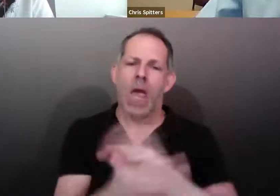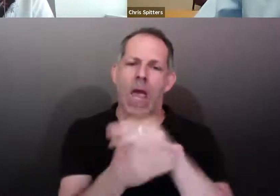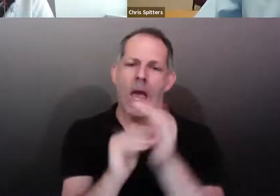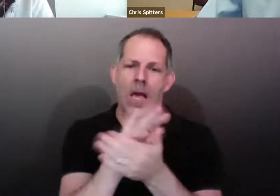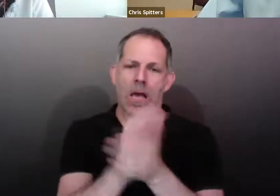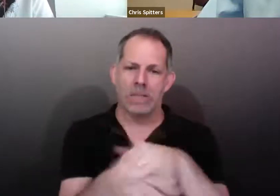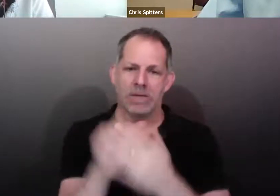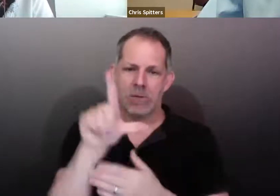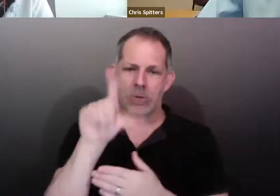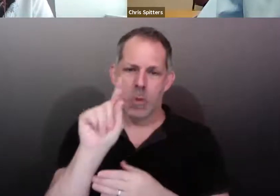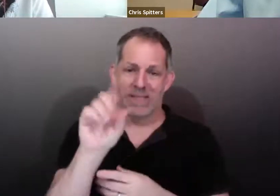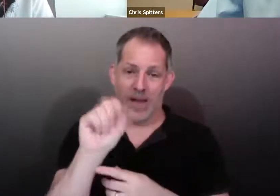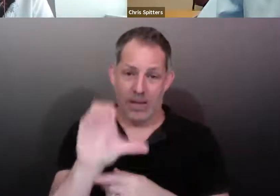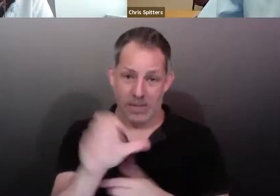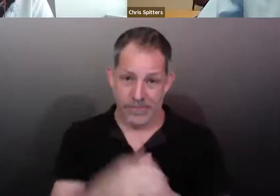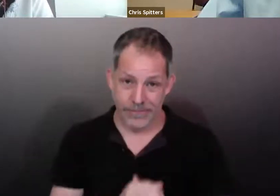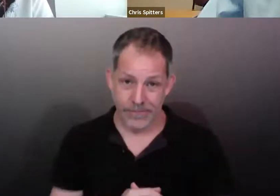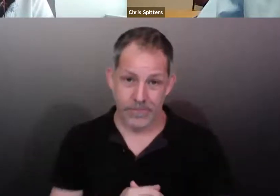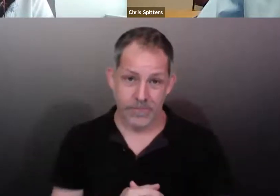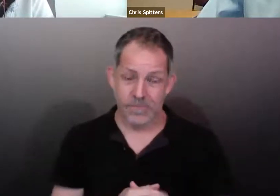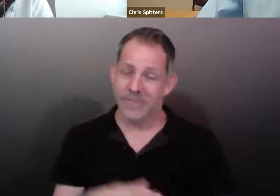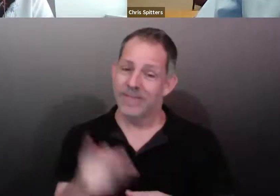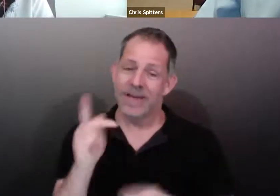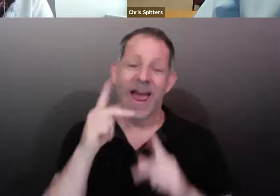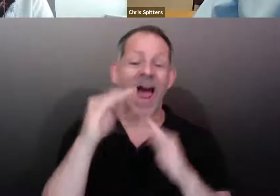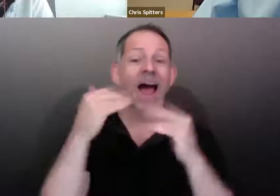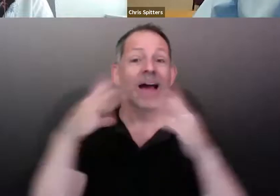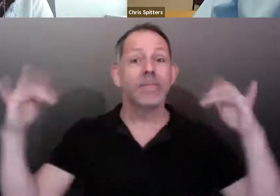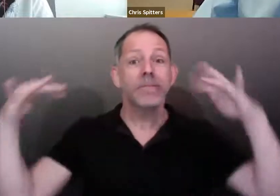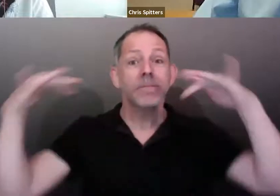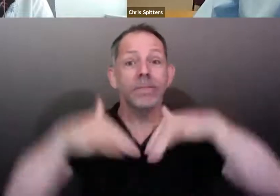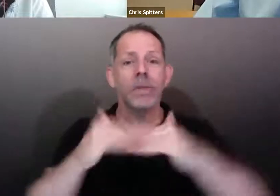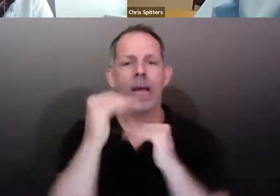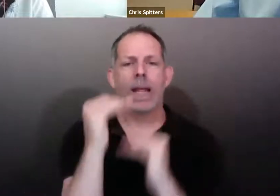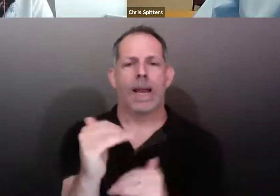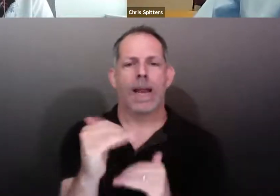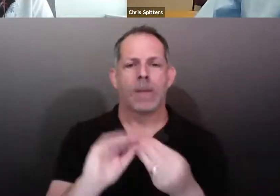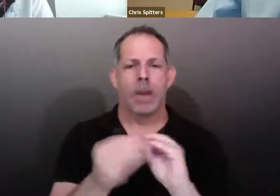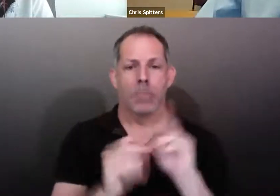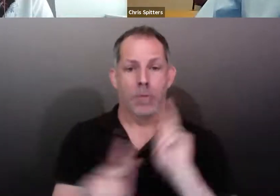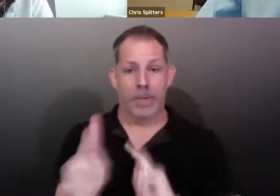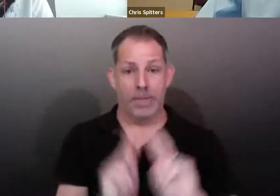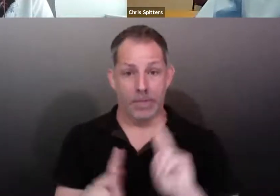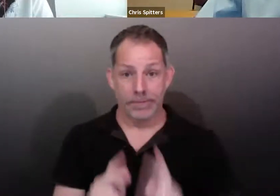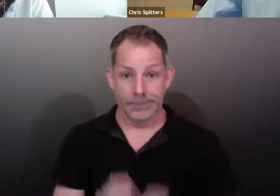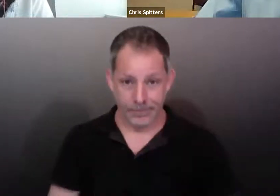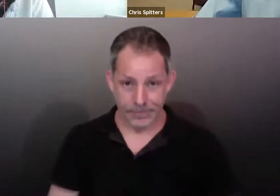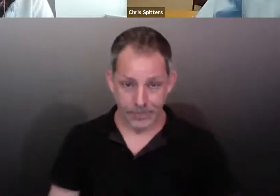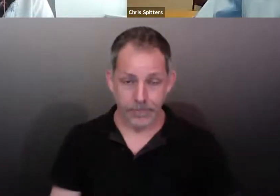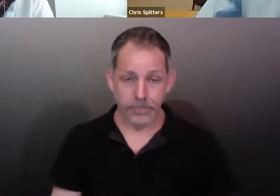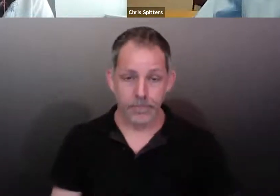Additional comments I'd like to make today are that we're hoping